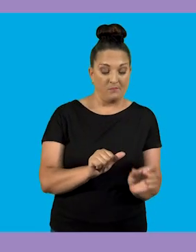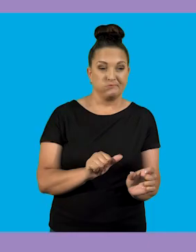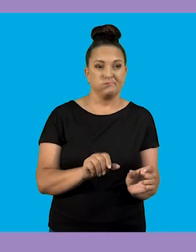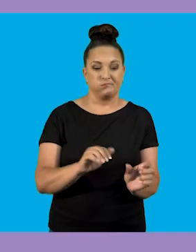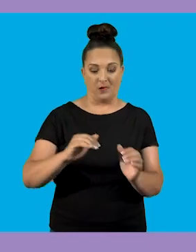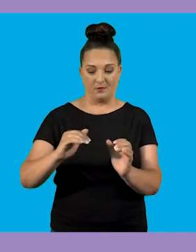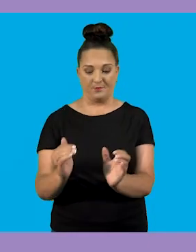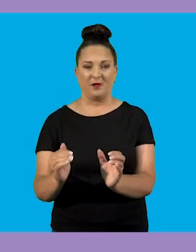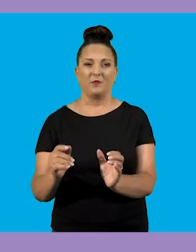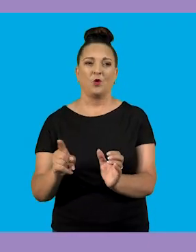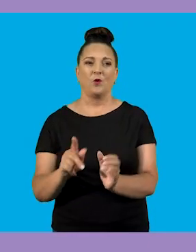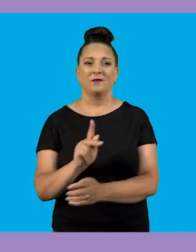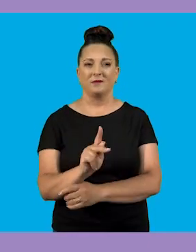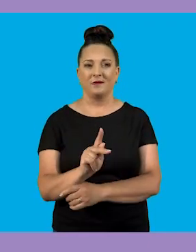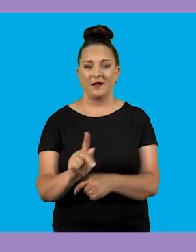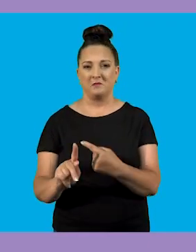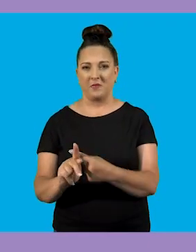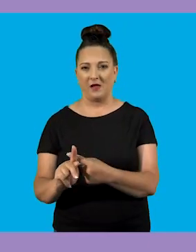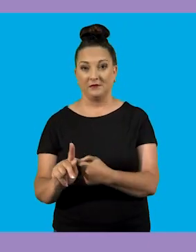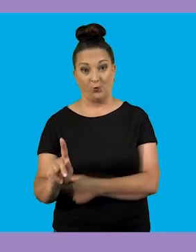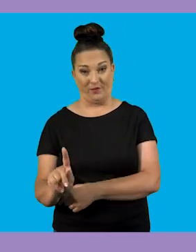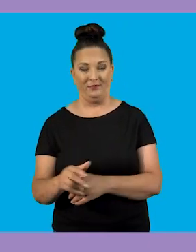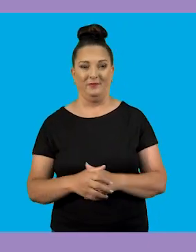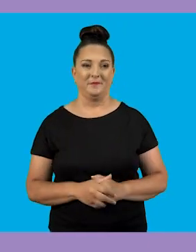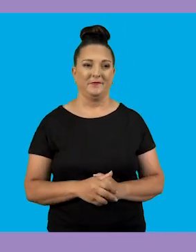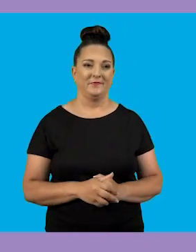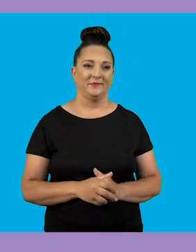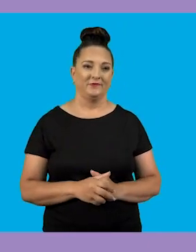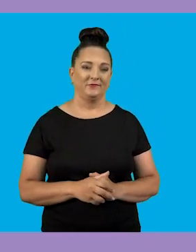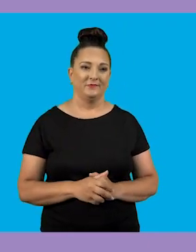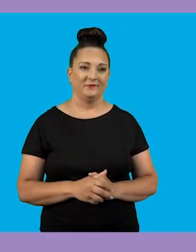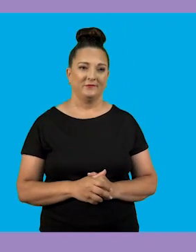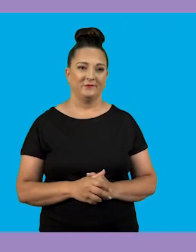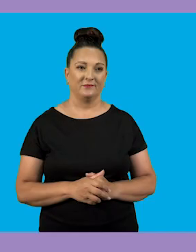common factor, we are left with a k plus 1.